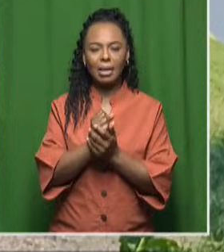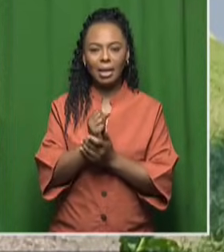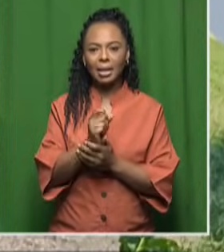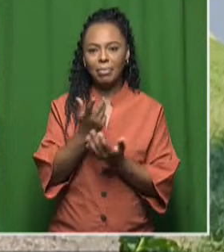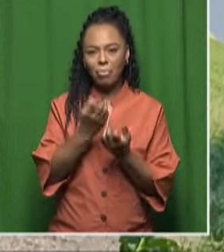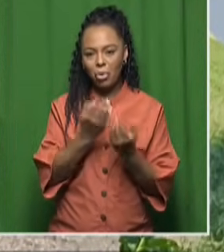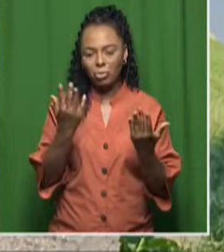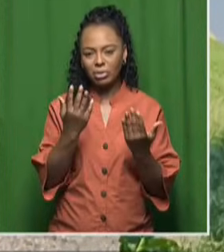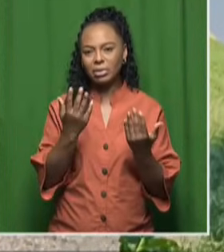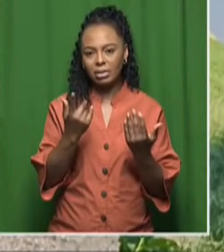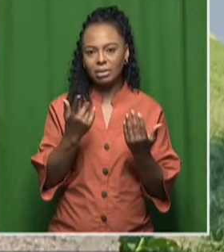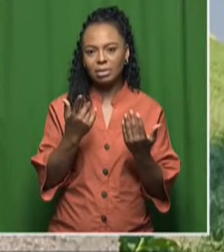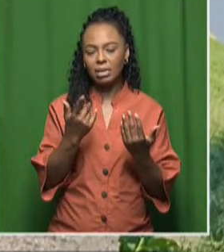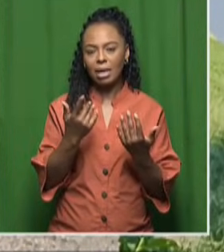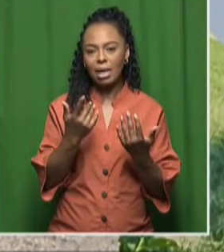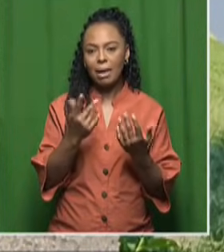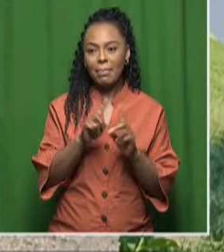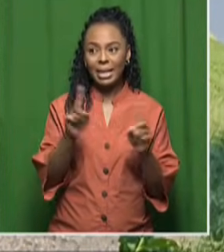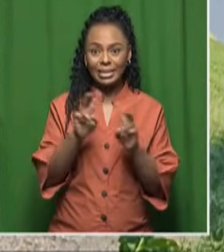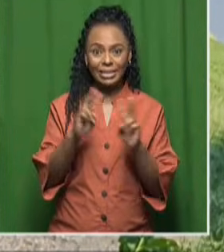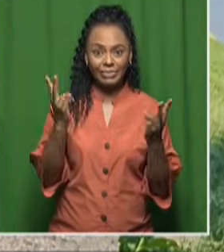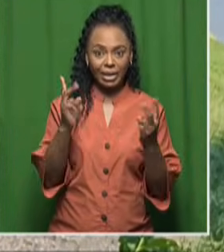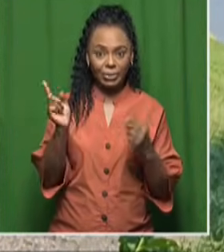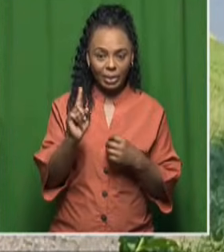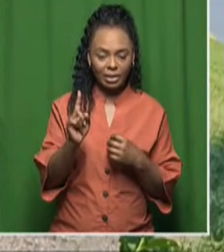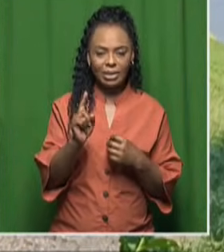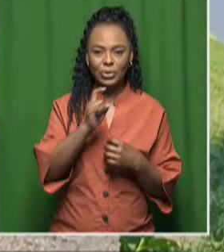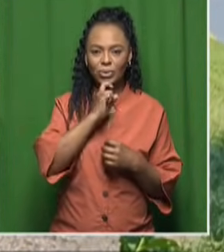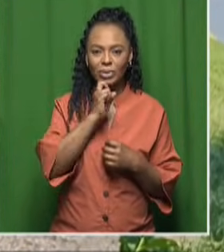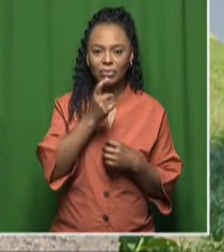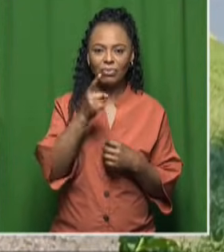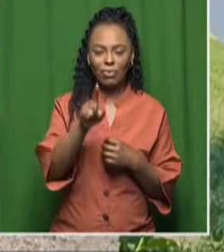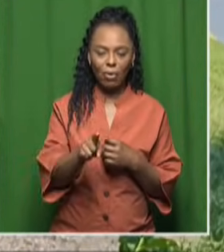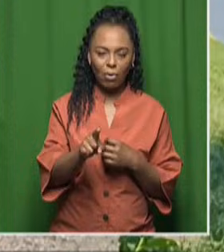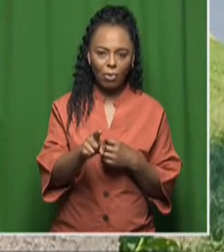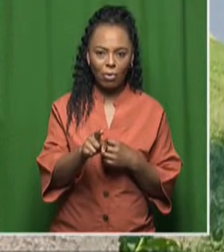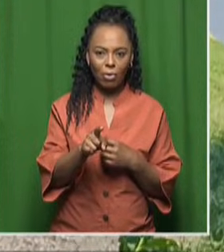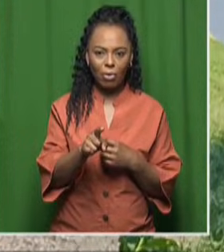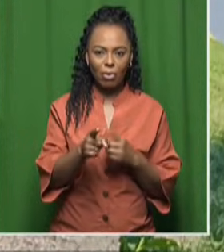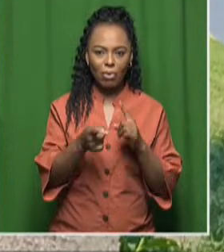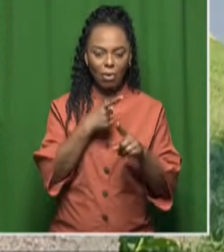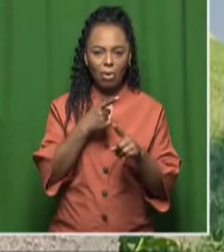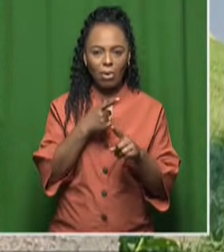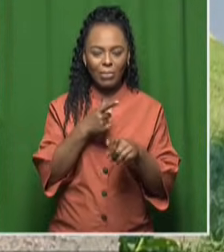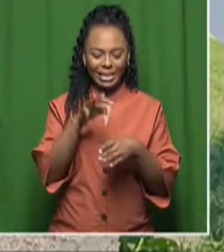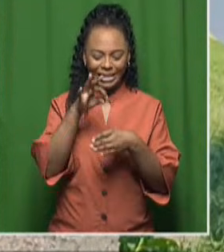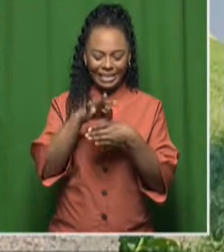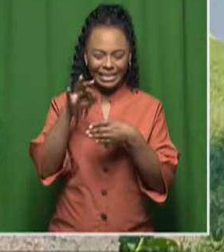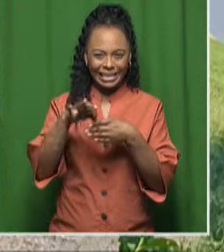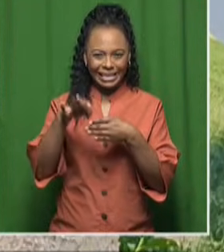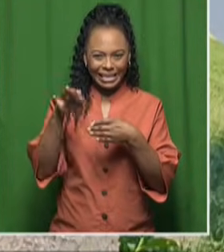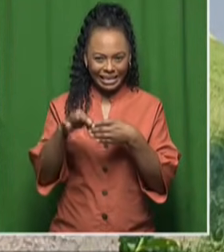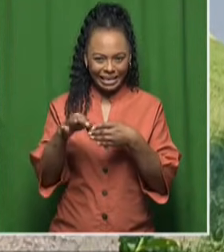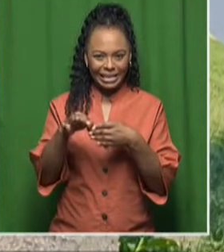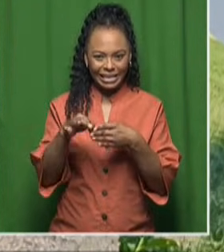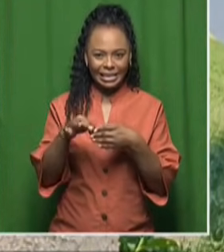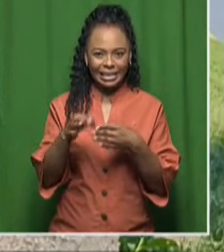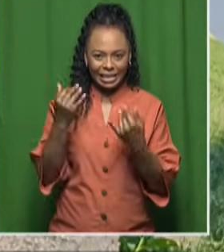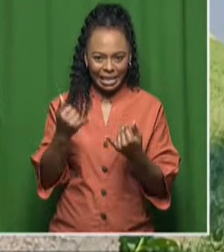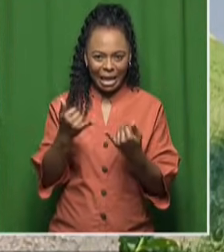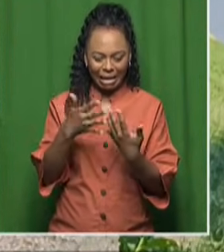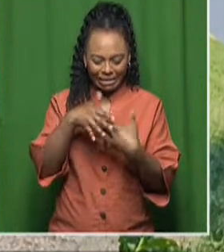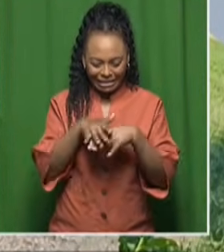shelf life. The only difference with us is that we're using it from the raw seeds, and then we do the whole